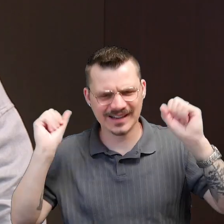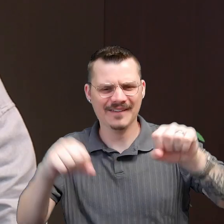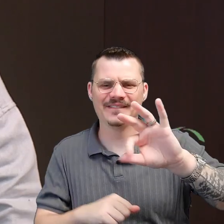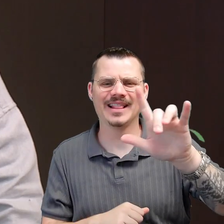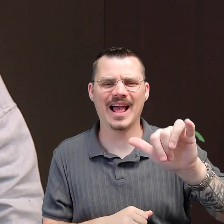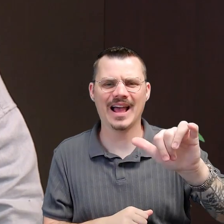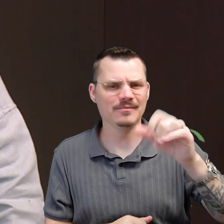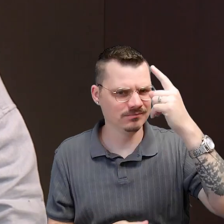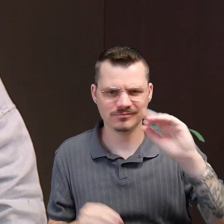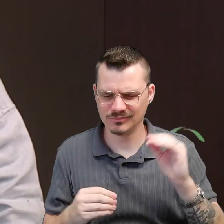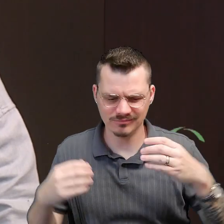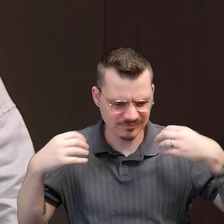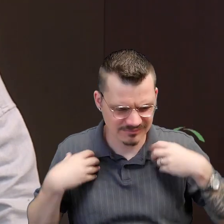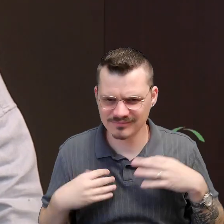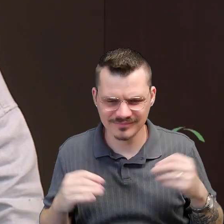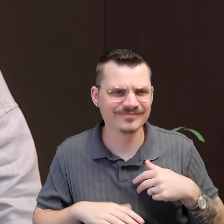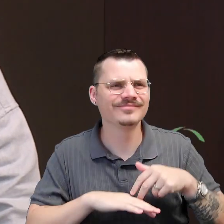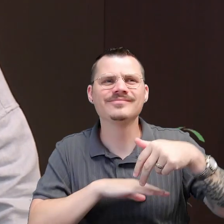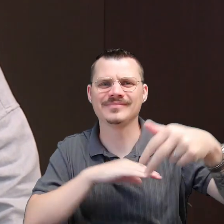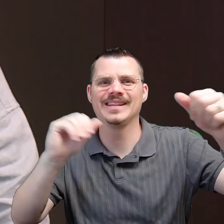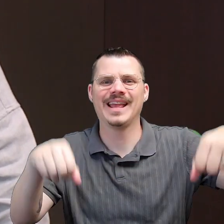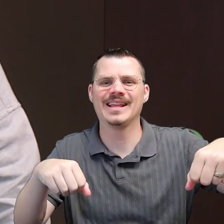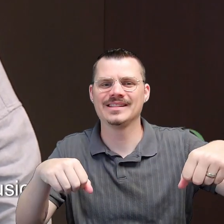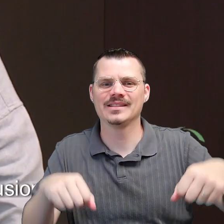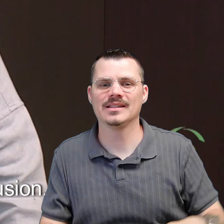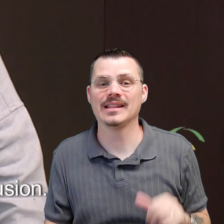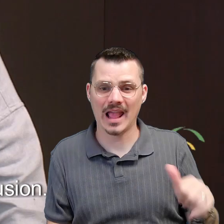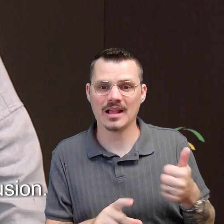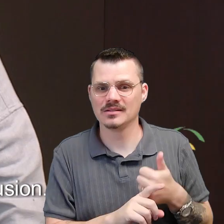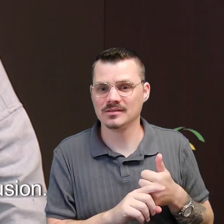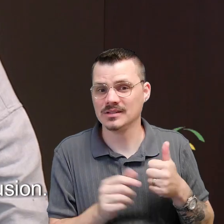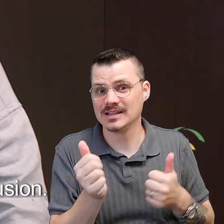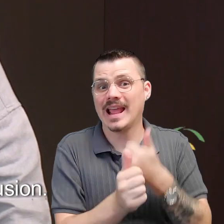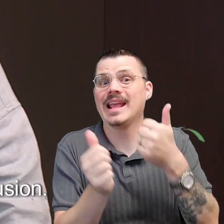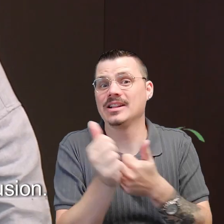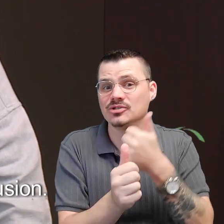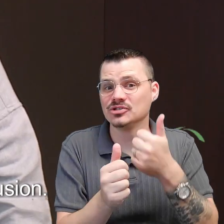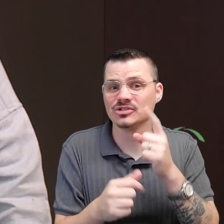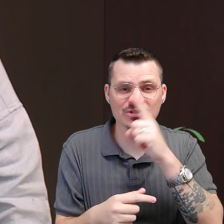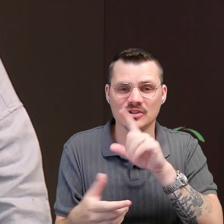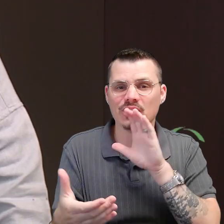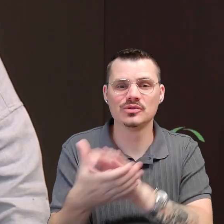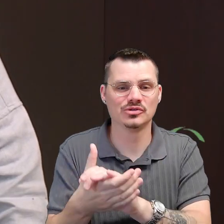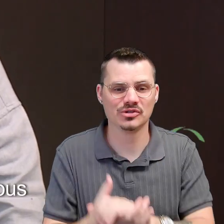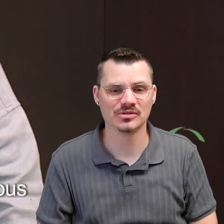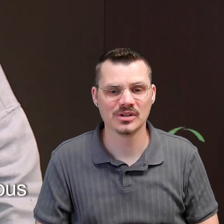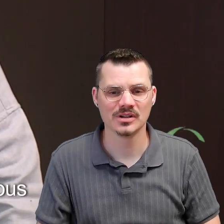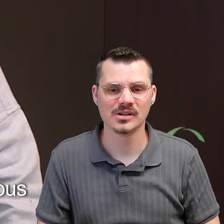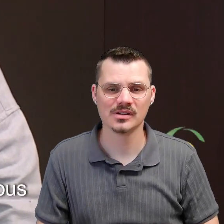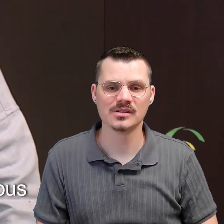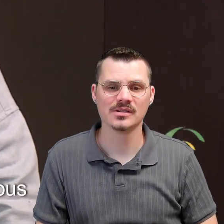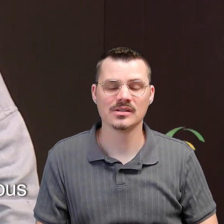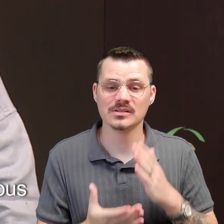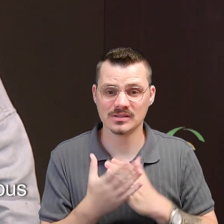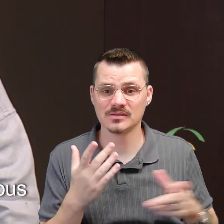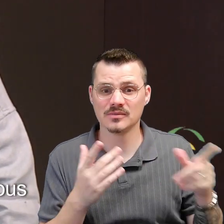fly without any form of equipment. That's an example of a dangerous delusion. Some of the